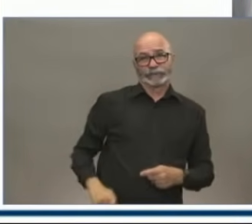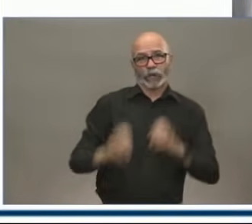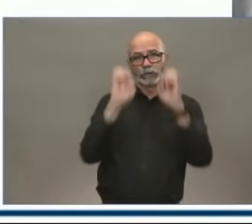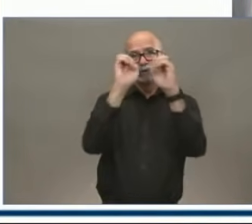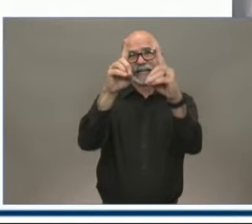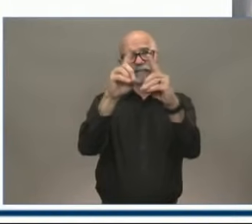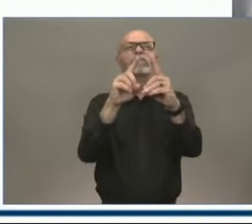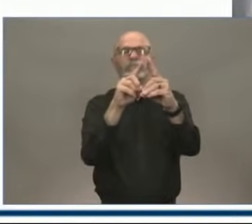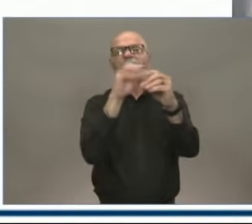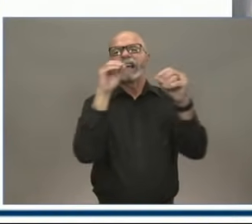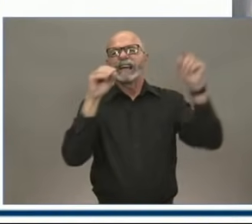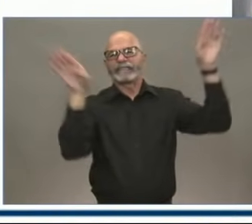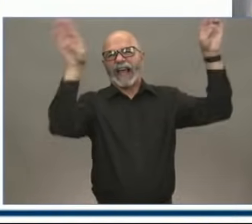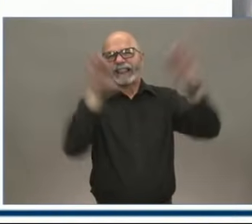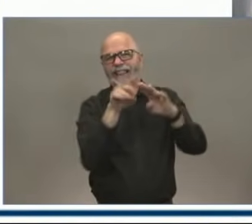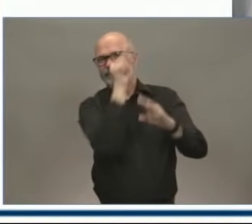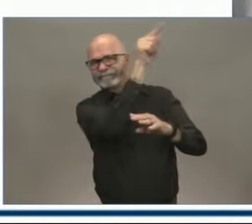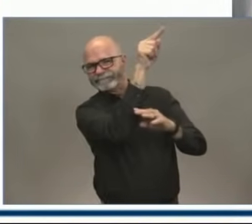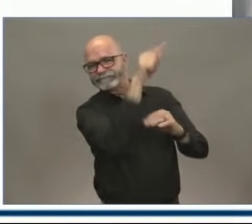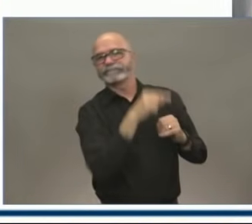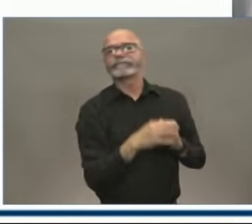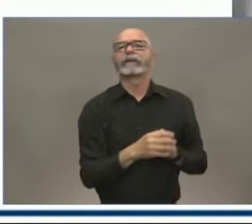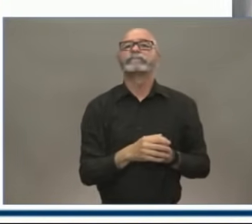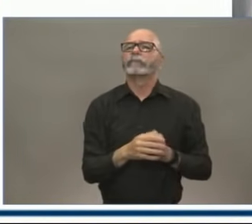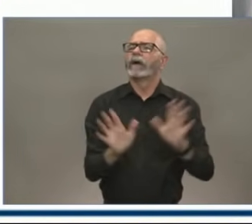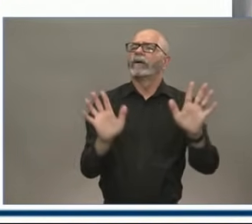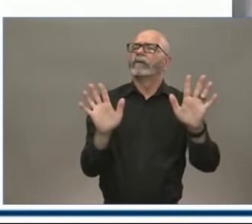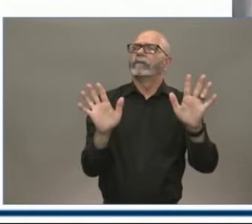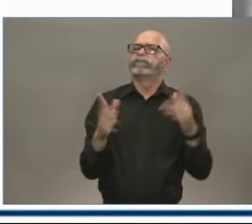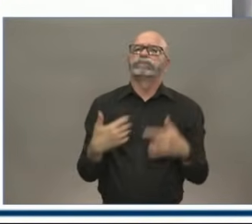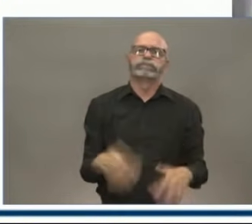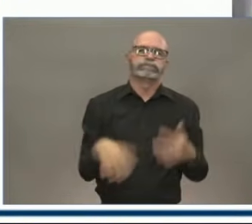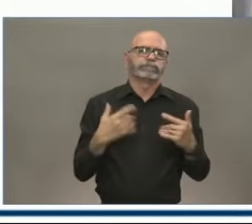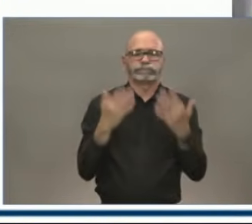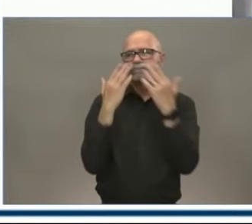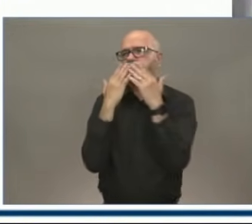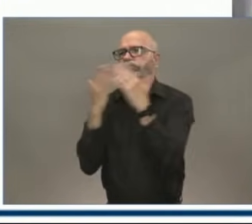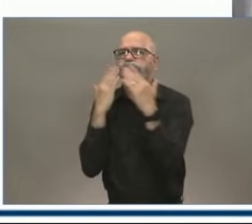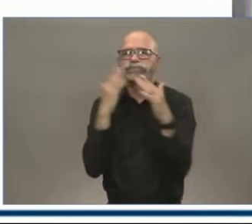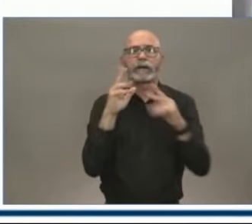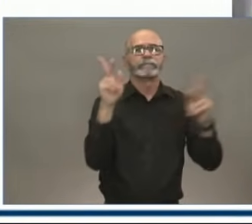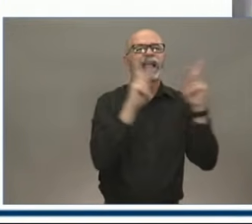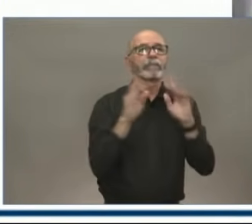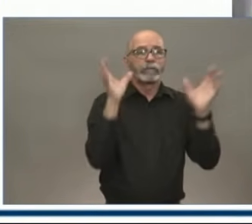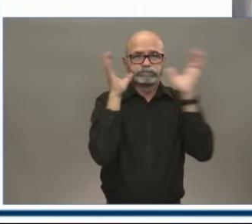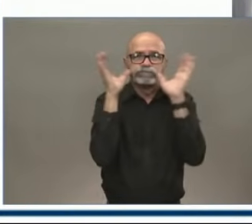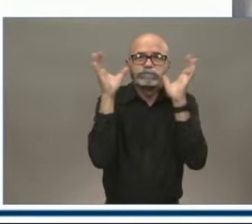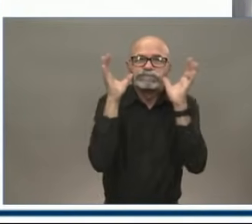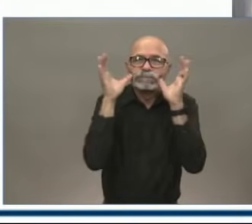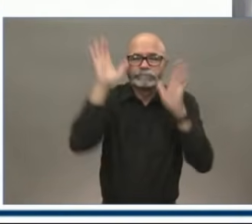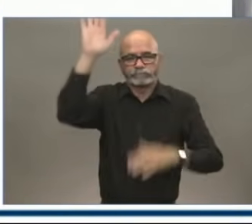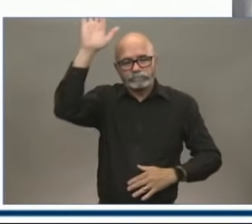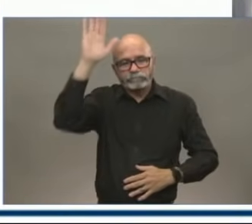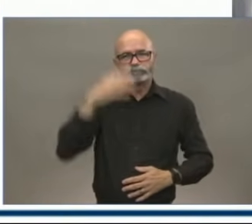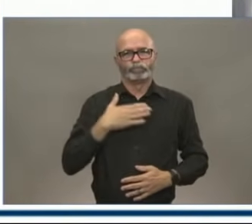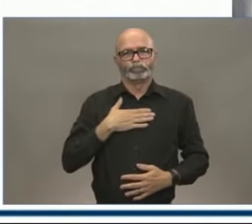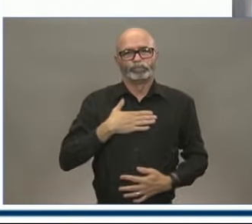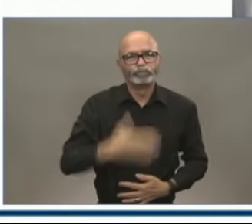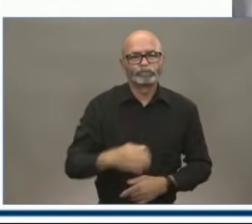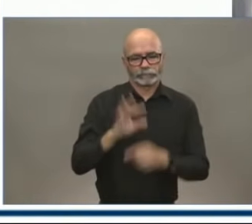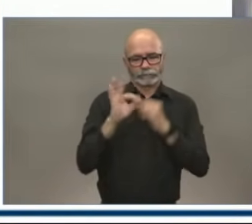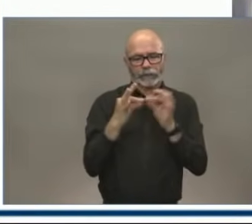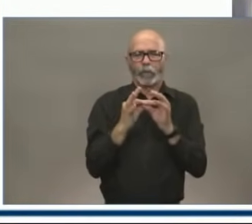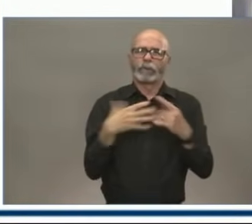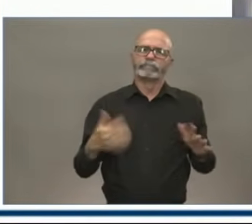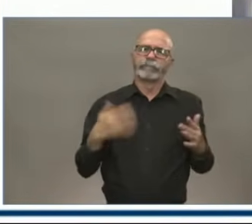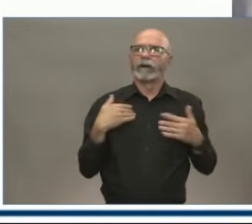but just let me say this. I am so grateful with the level of cooperation around testing. It is the best way for all of